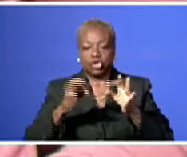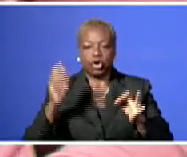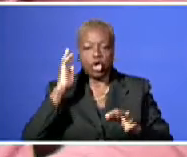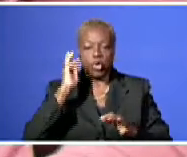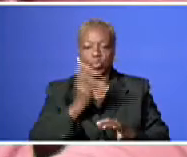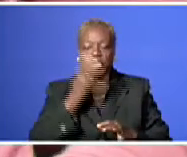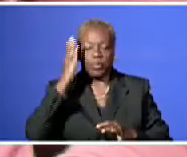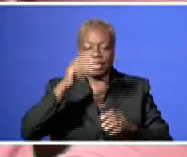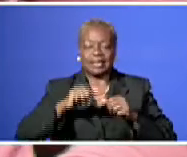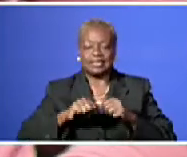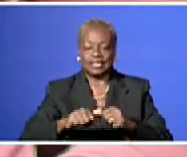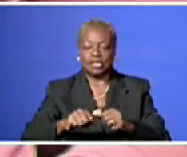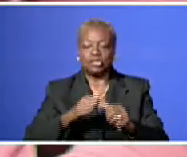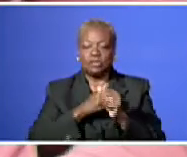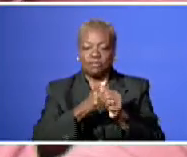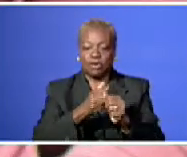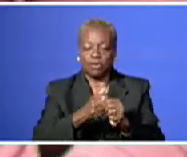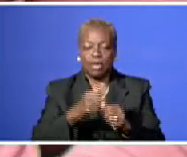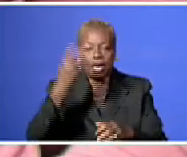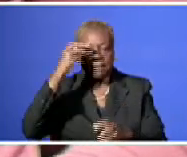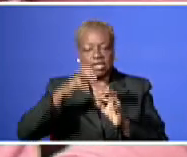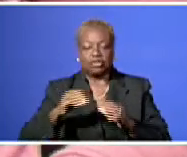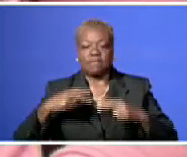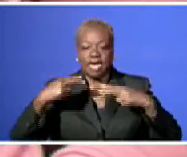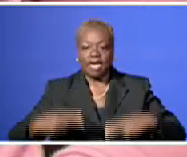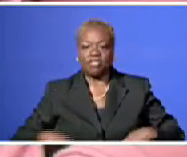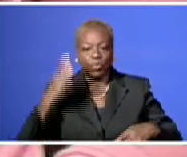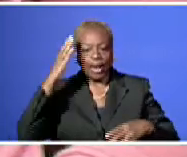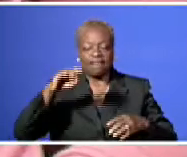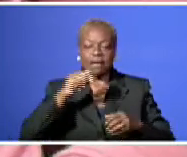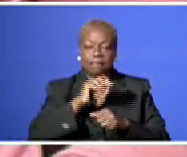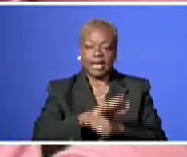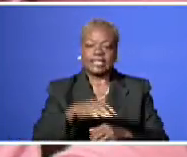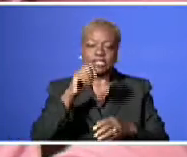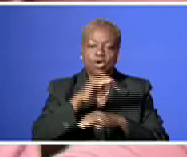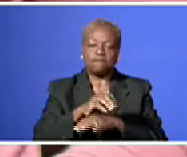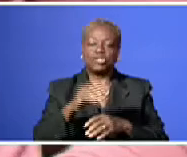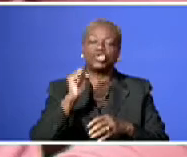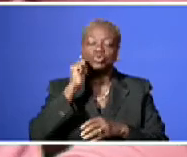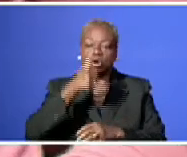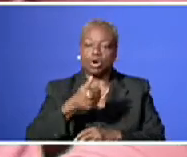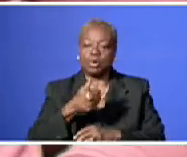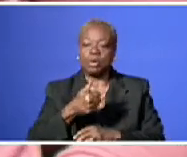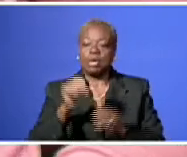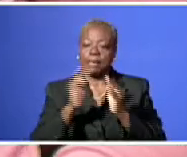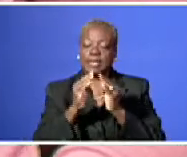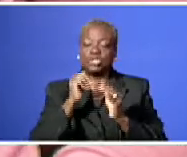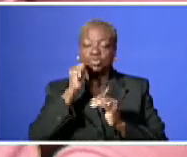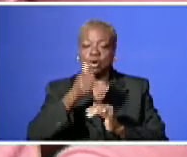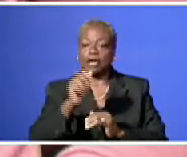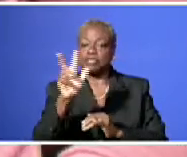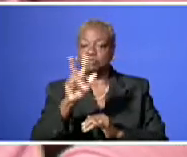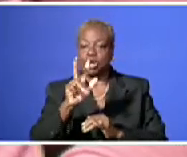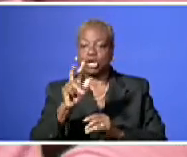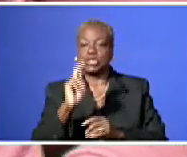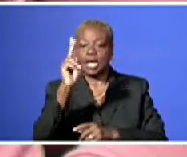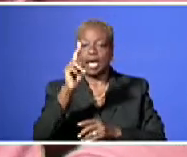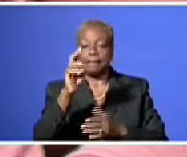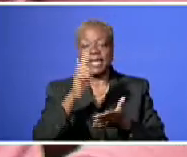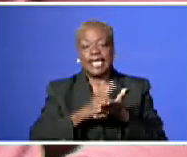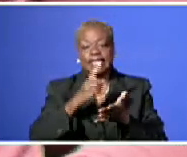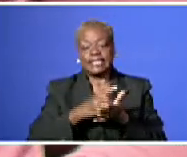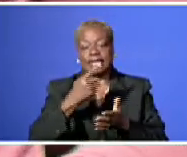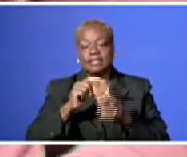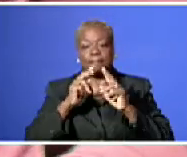follow. Meantime, the Ministry of Health will hold a press conference tomorrow at 3 o'clock to update the public on COVID-19. That